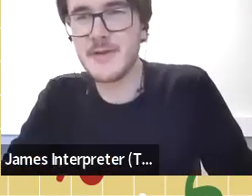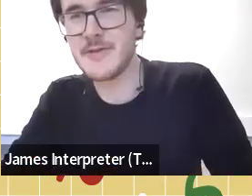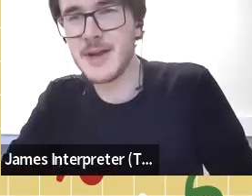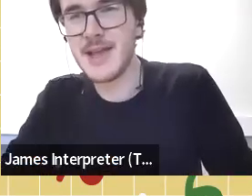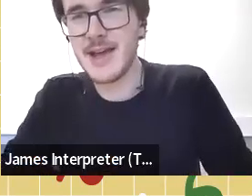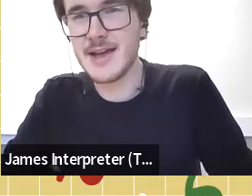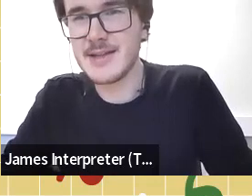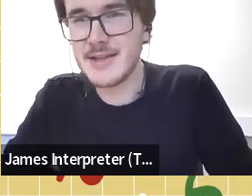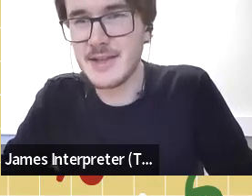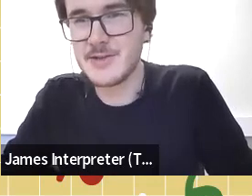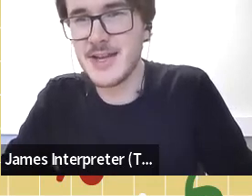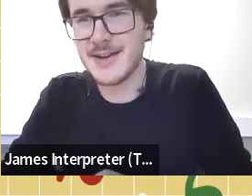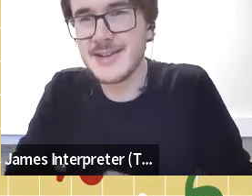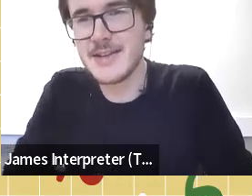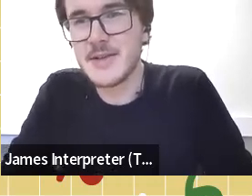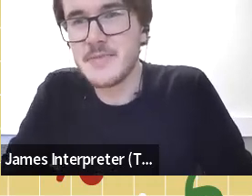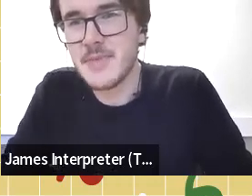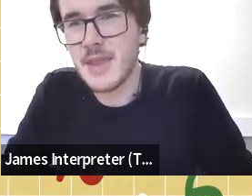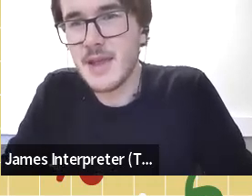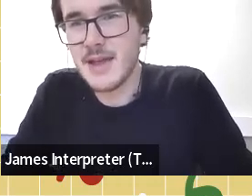Okay, hello everybody, and thank you, Sarah.